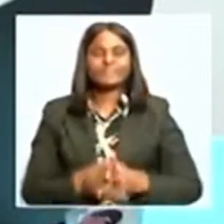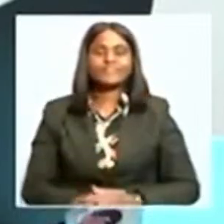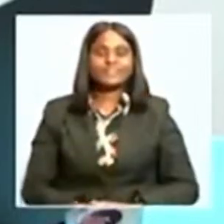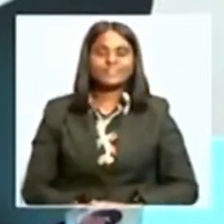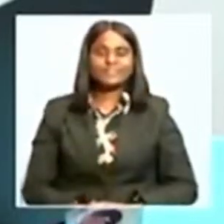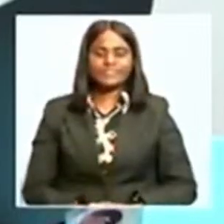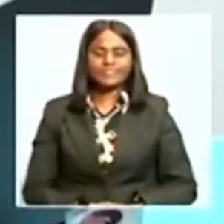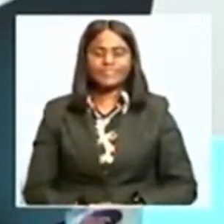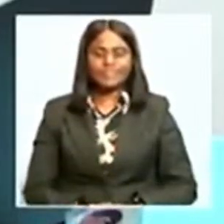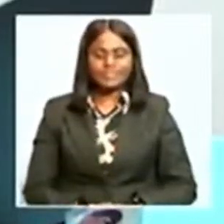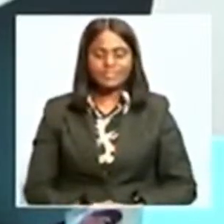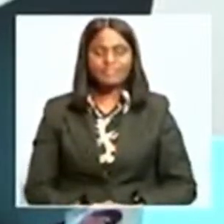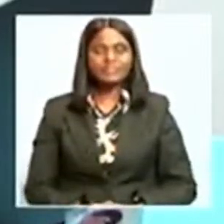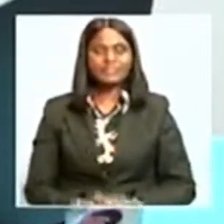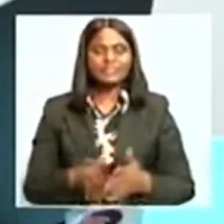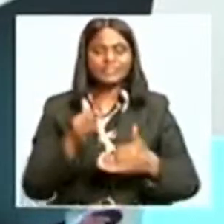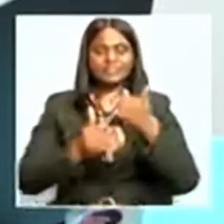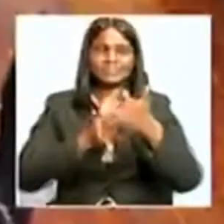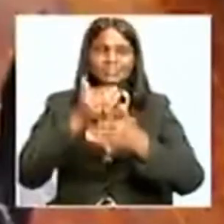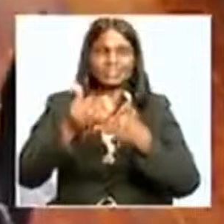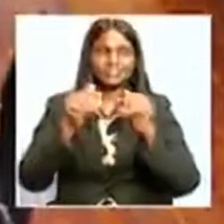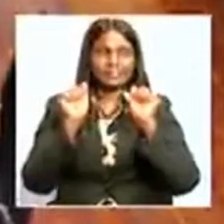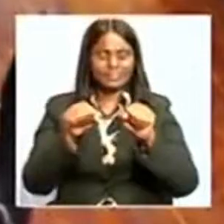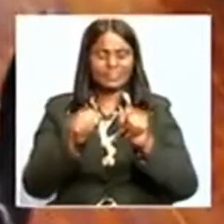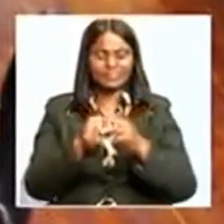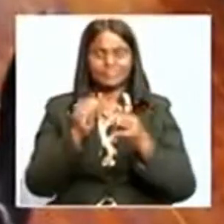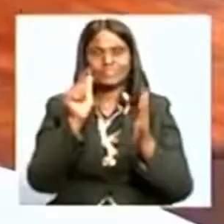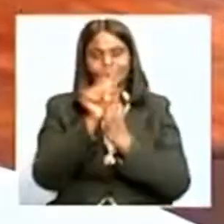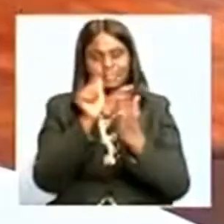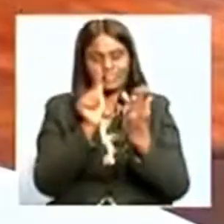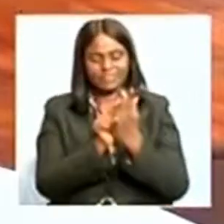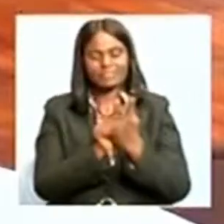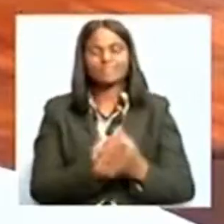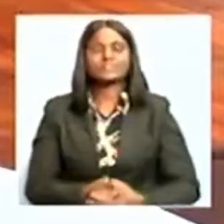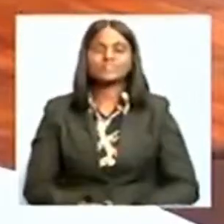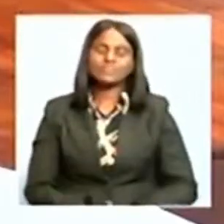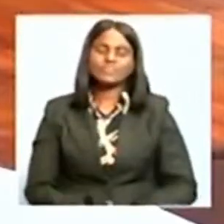Okay, thank you. We can move to the next bill.